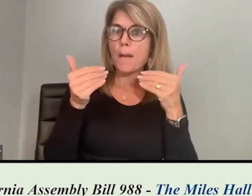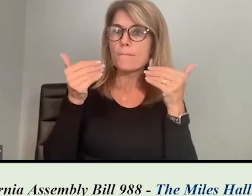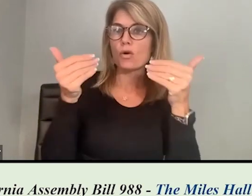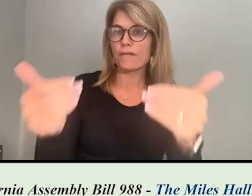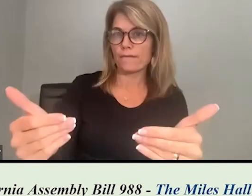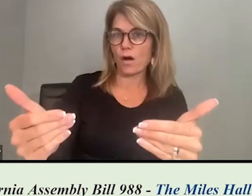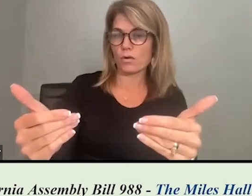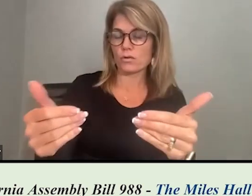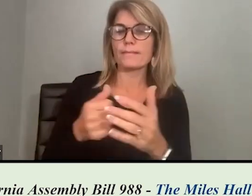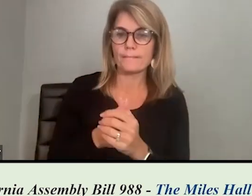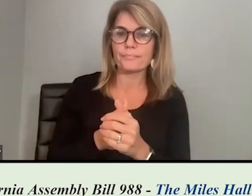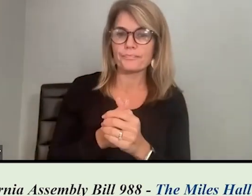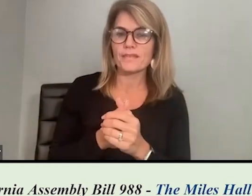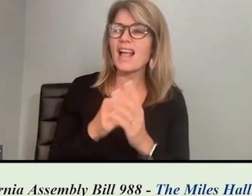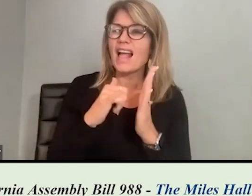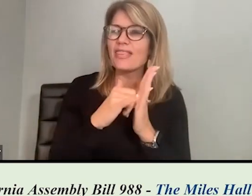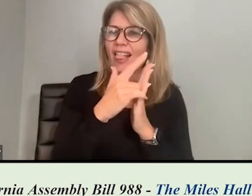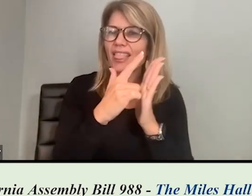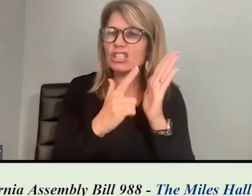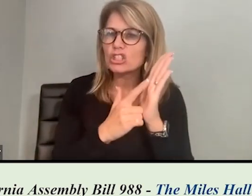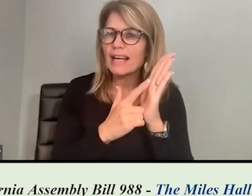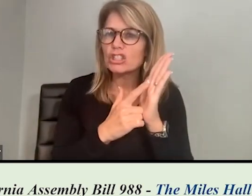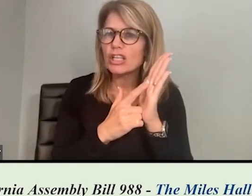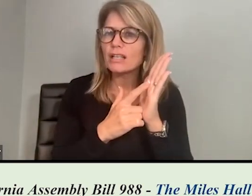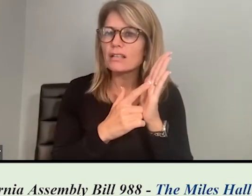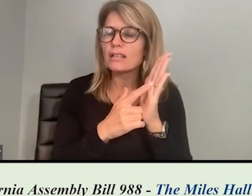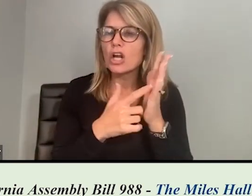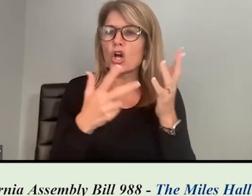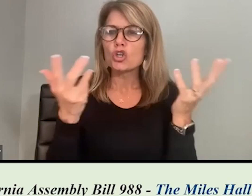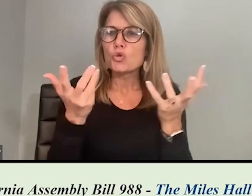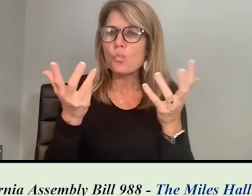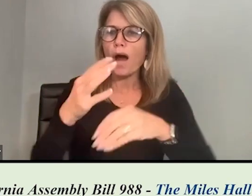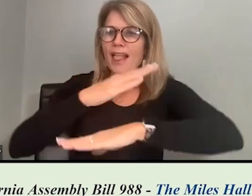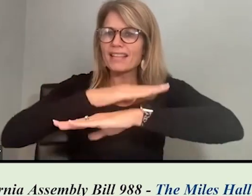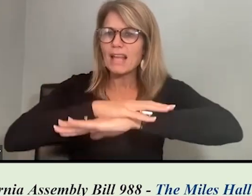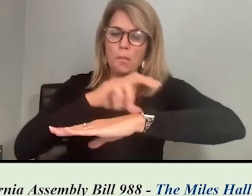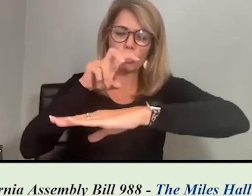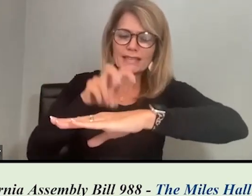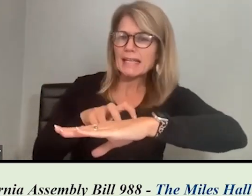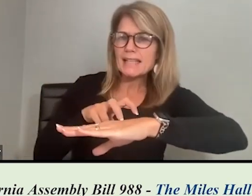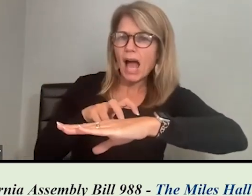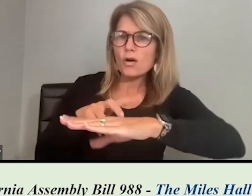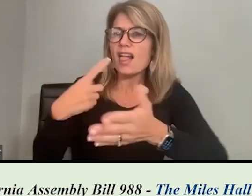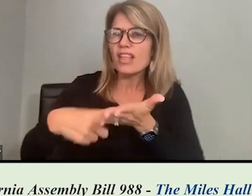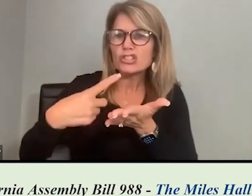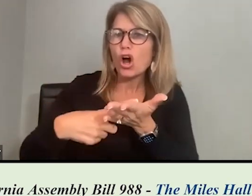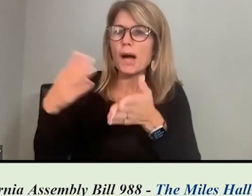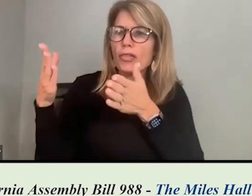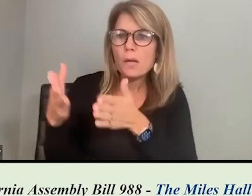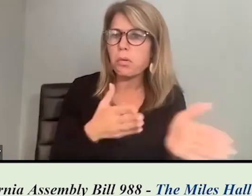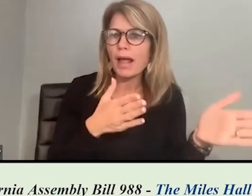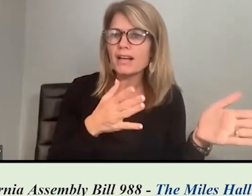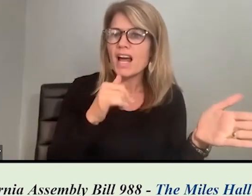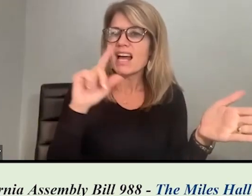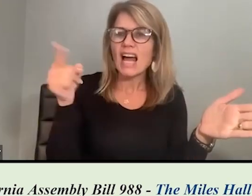And in this legislation, what you see is that they actually sit down at the table and they talk about the plan, not just as a